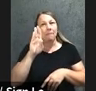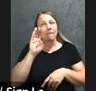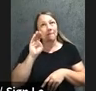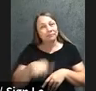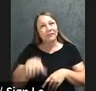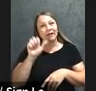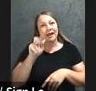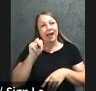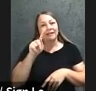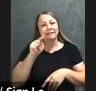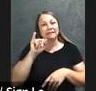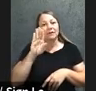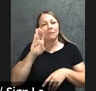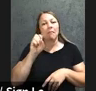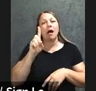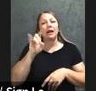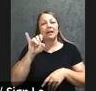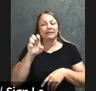And then another tool on